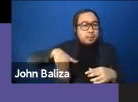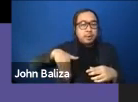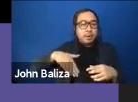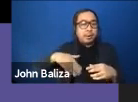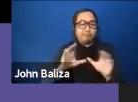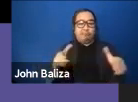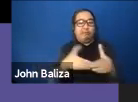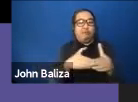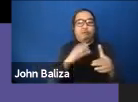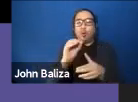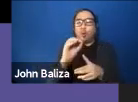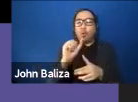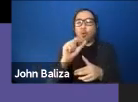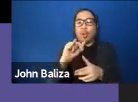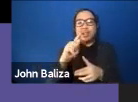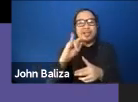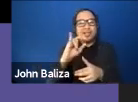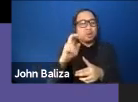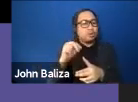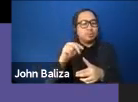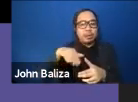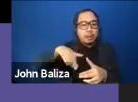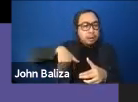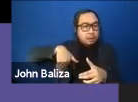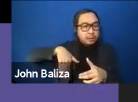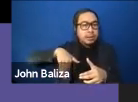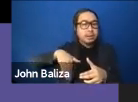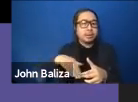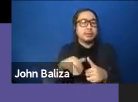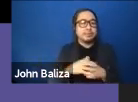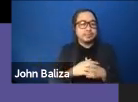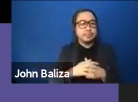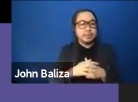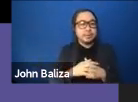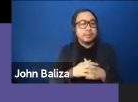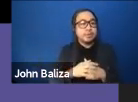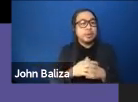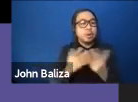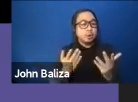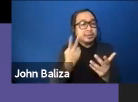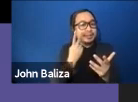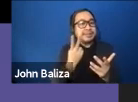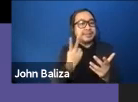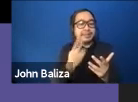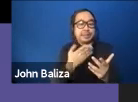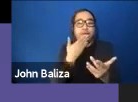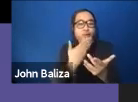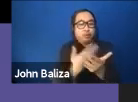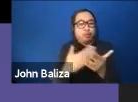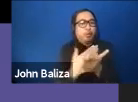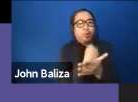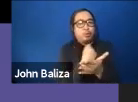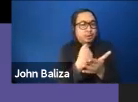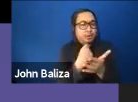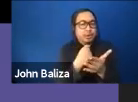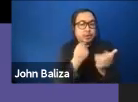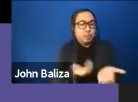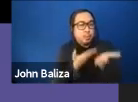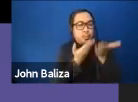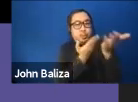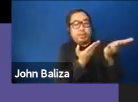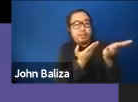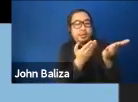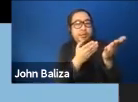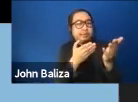formed, and in the third cycle we had it, and we see it as a good opportunity to bring the issue to the